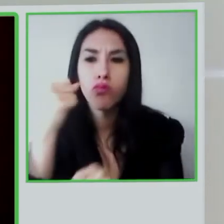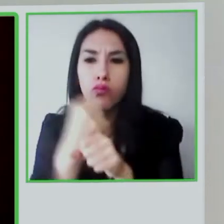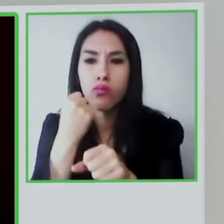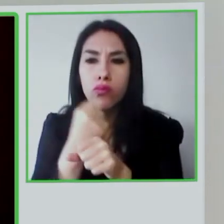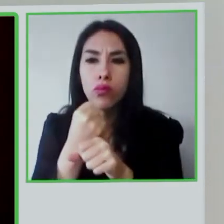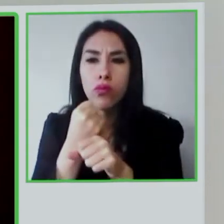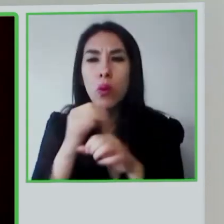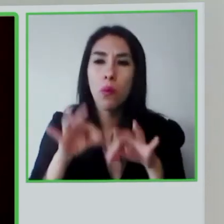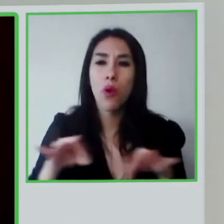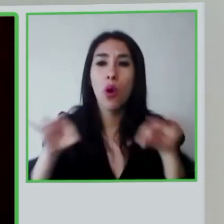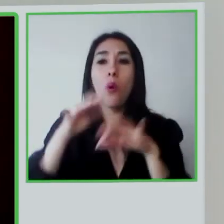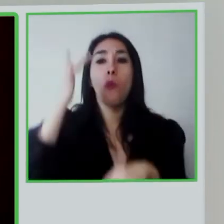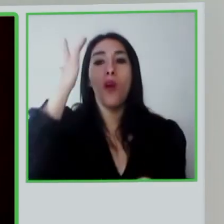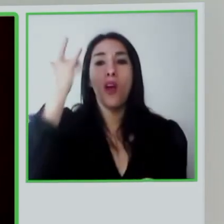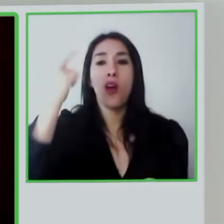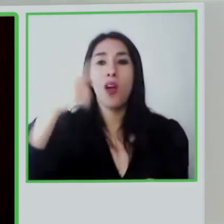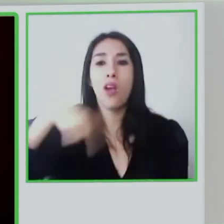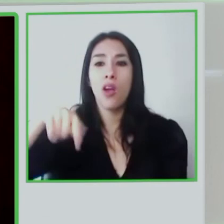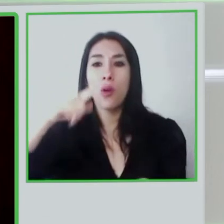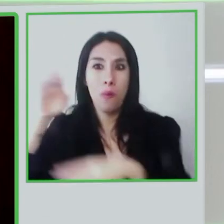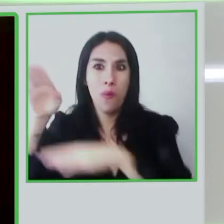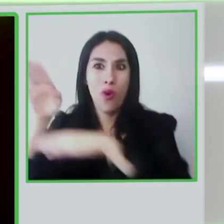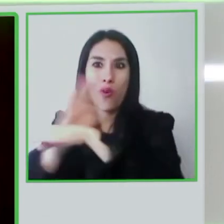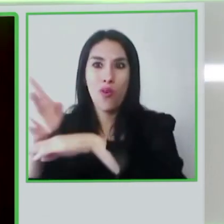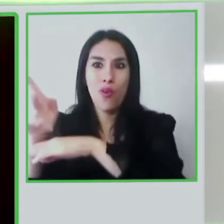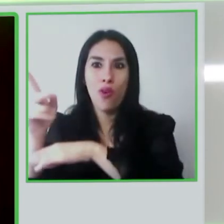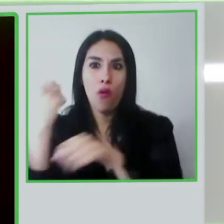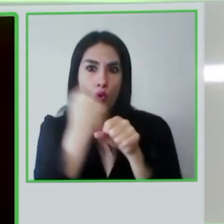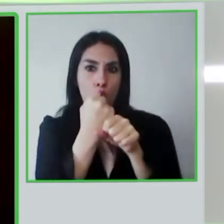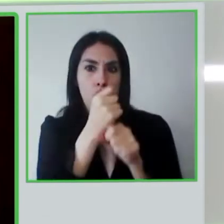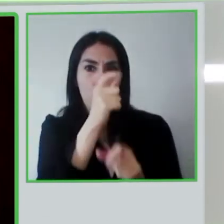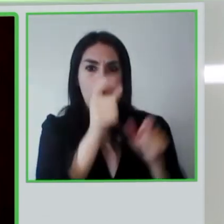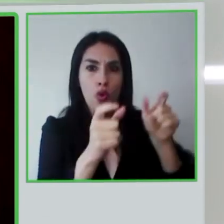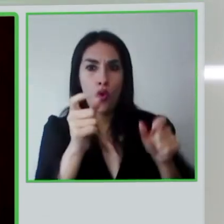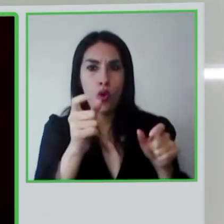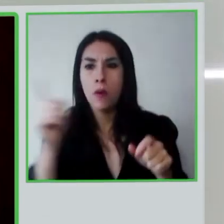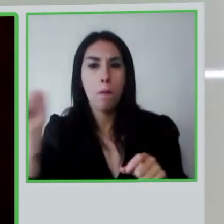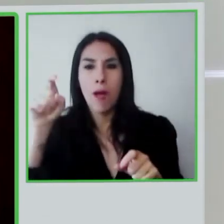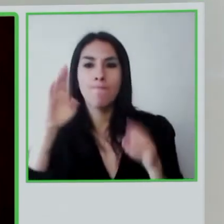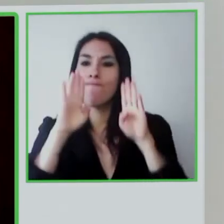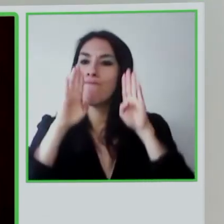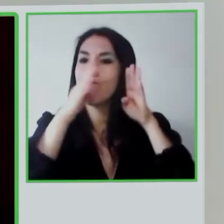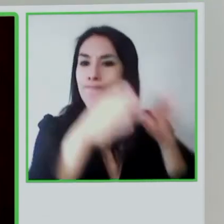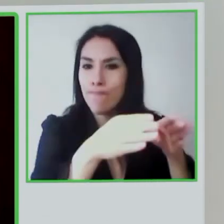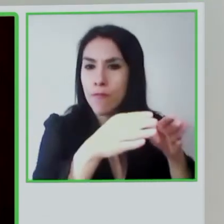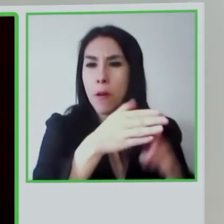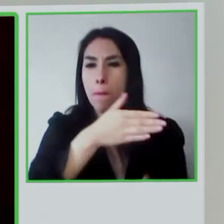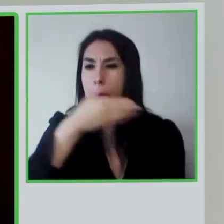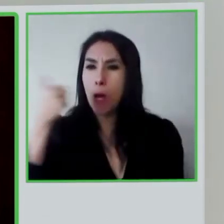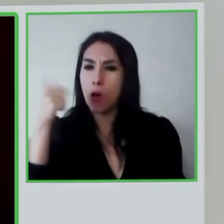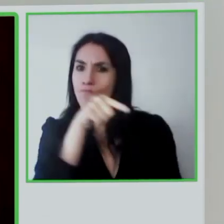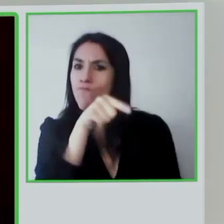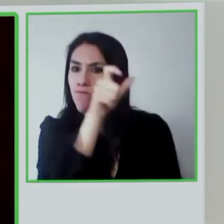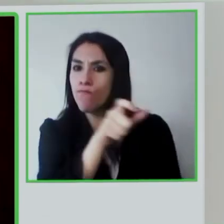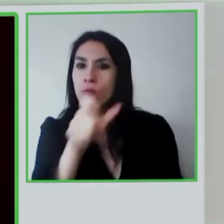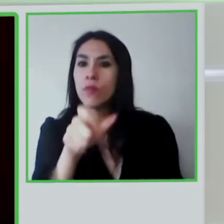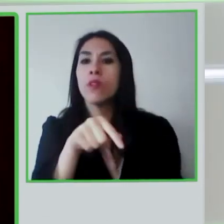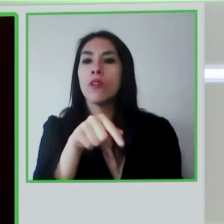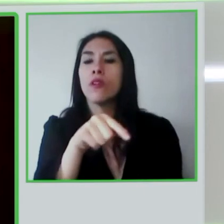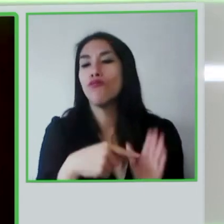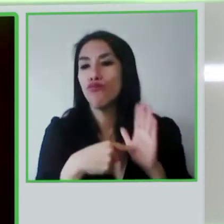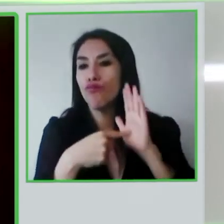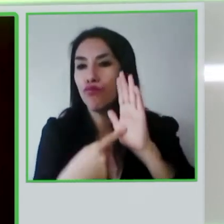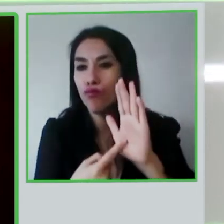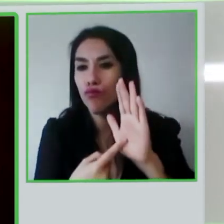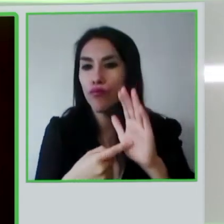for instance, would be a great contribution for the business. So we need to learn the in-house learning